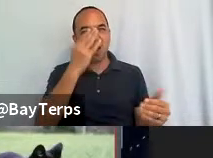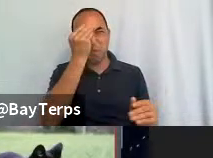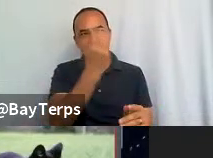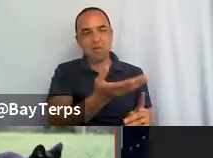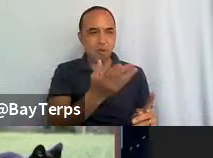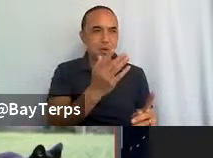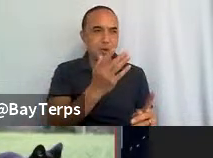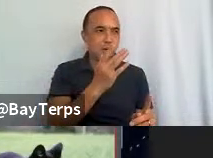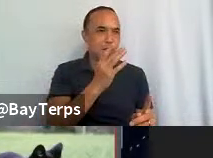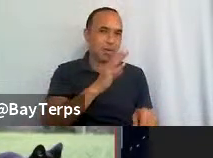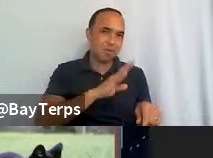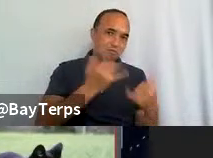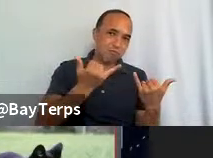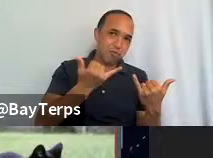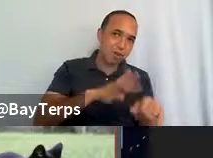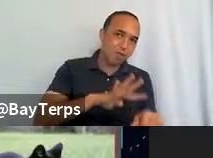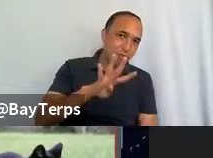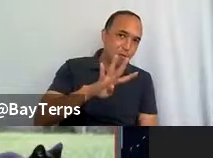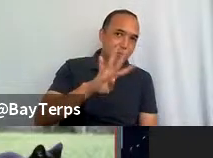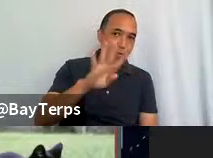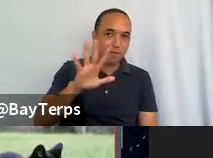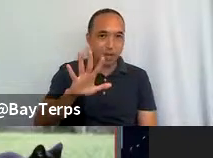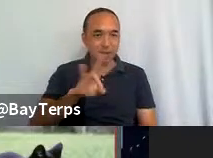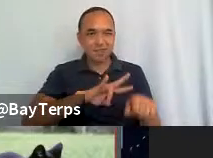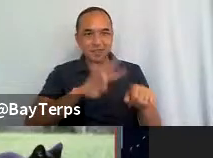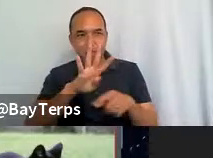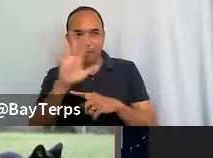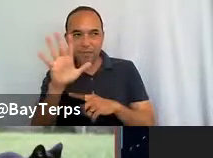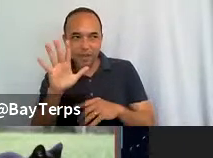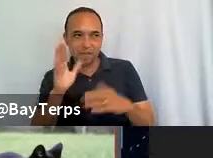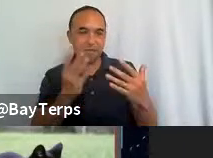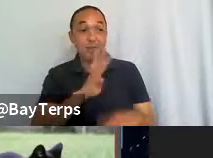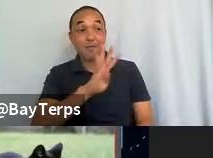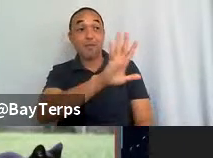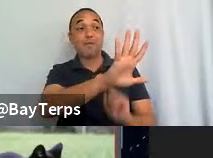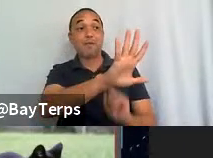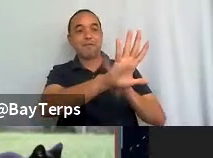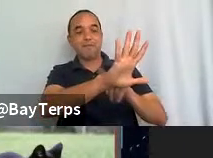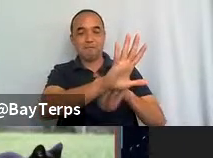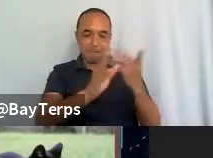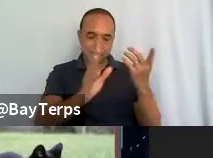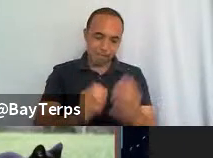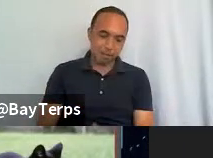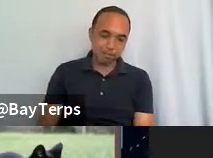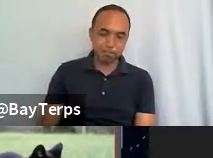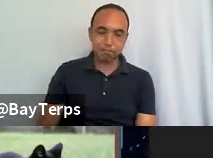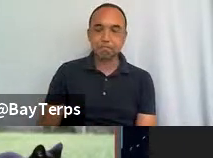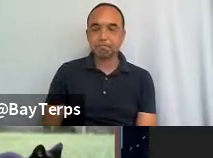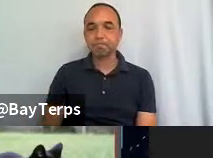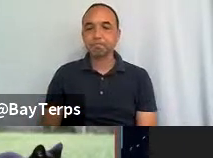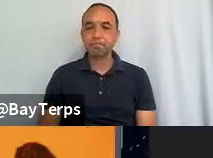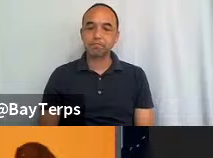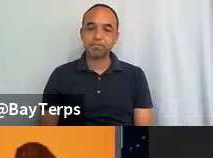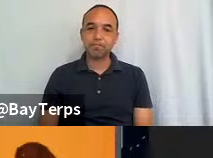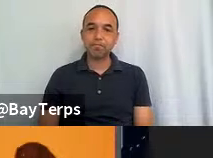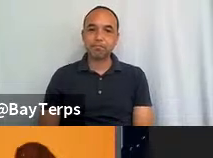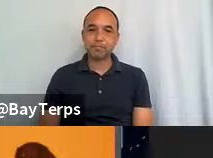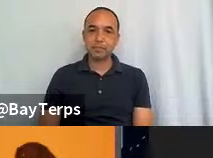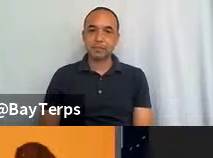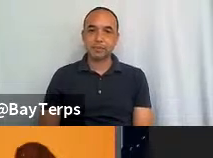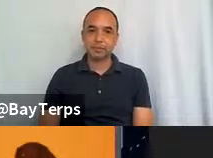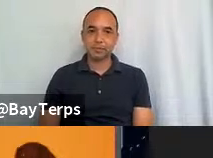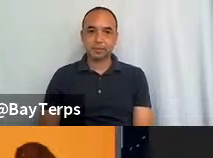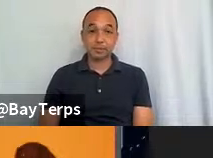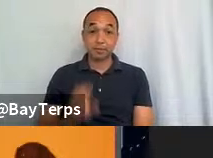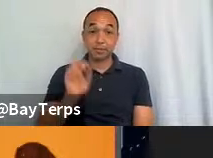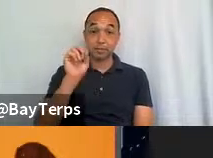at 4:45 right now or 7:45 your time. So Okay. yeah. All right. So this